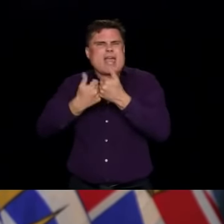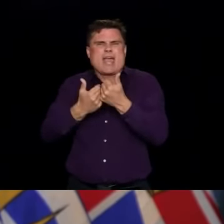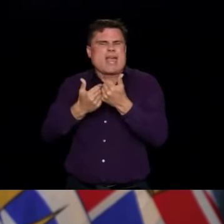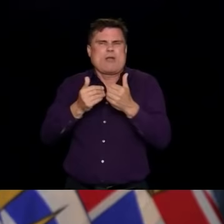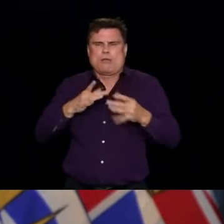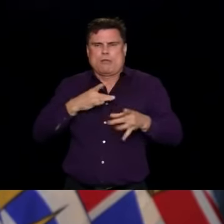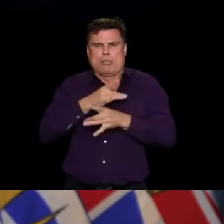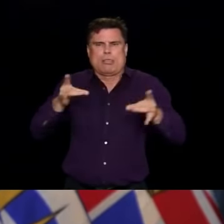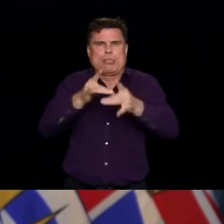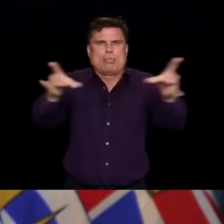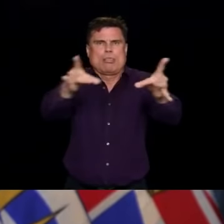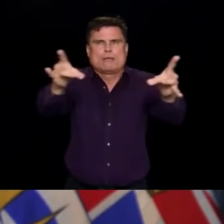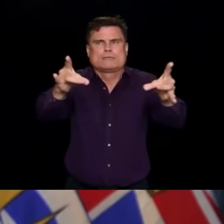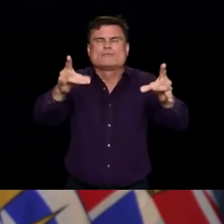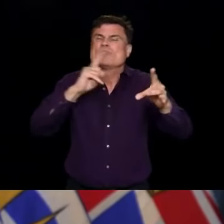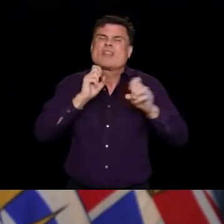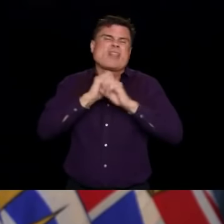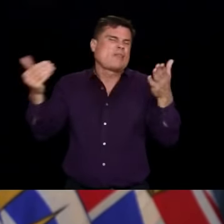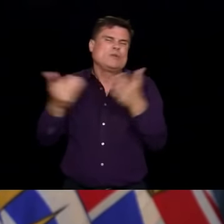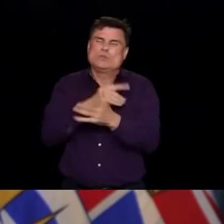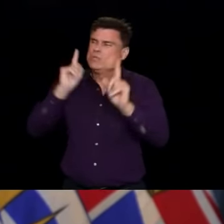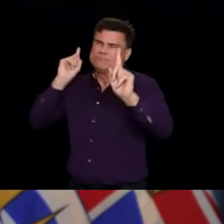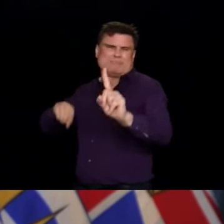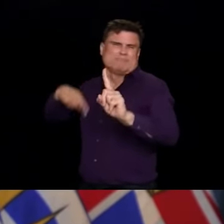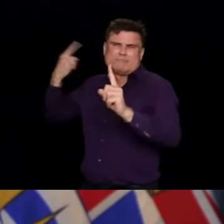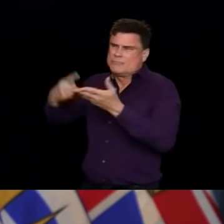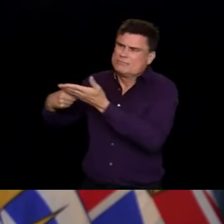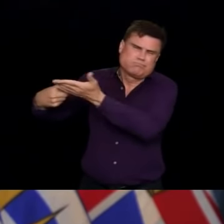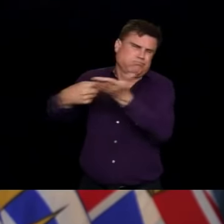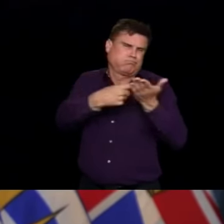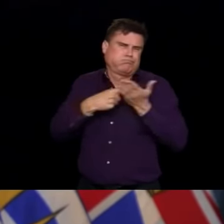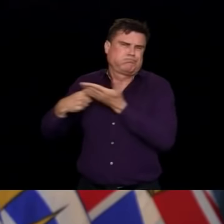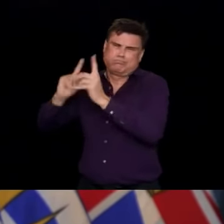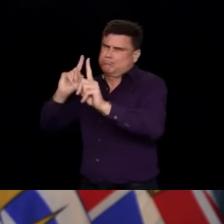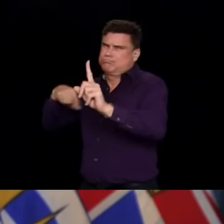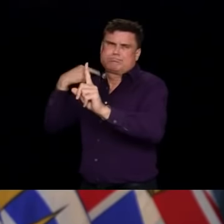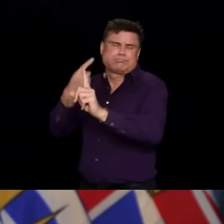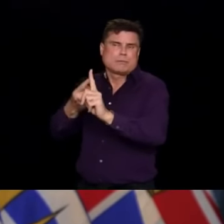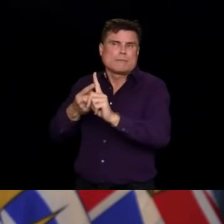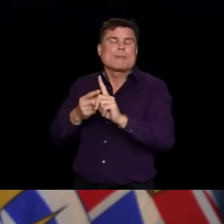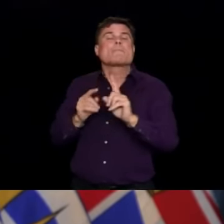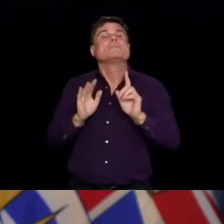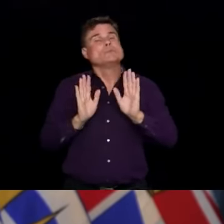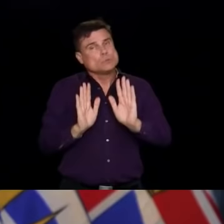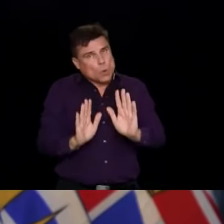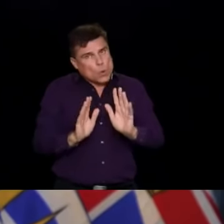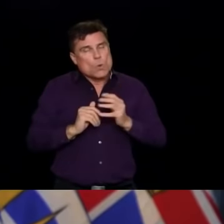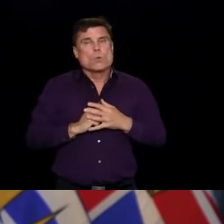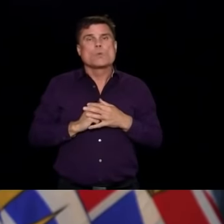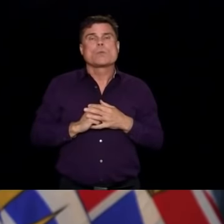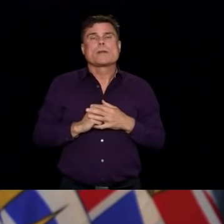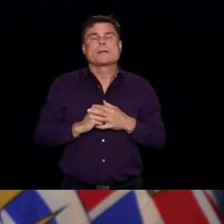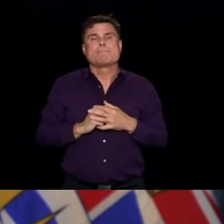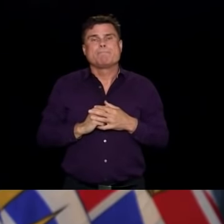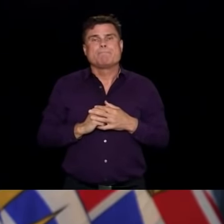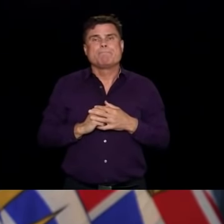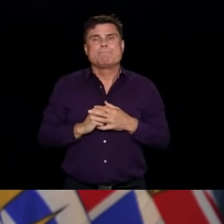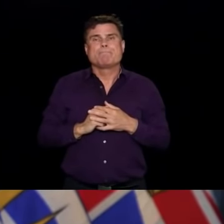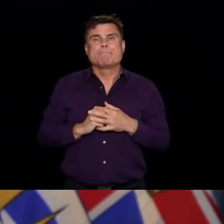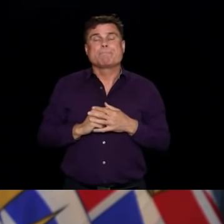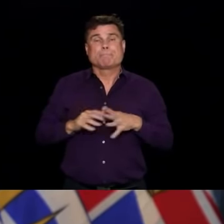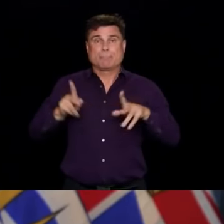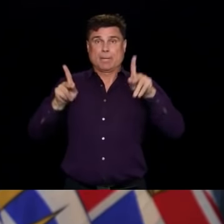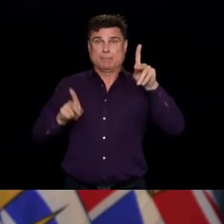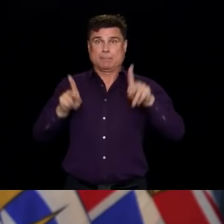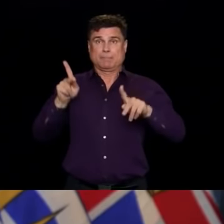coughs or sneezes or talks. And it is the smaller ones that can be breathed deep into the lungs, and